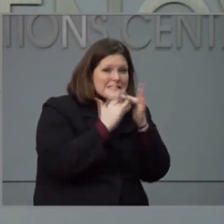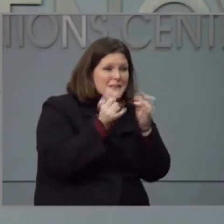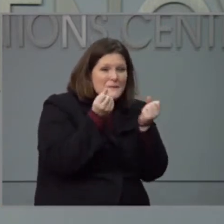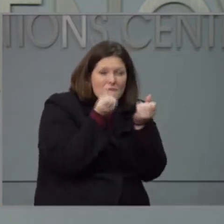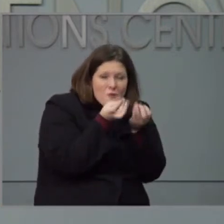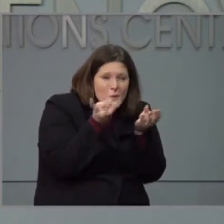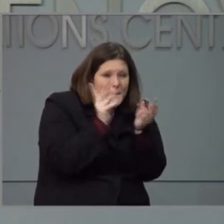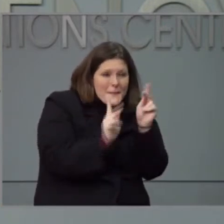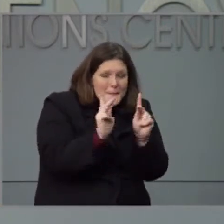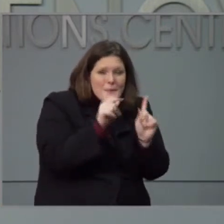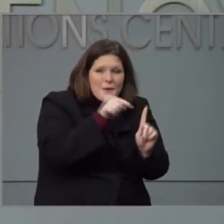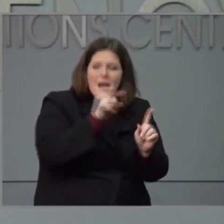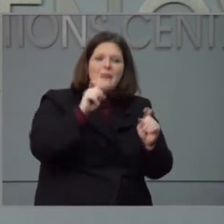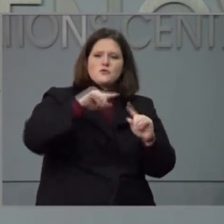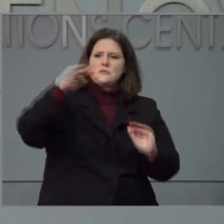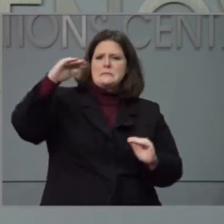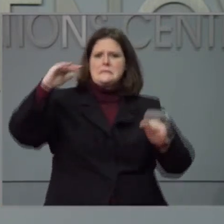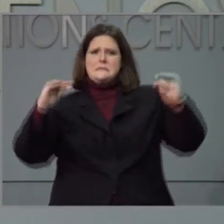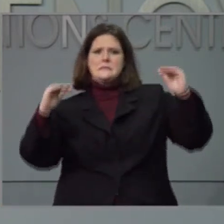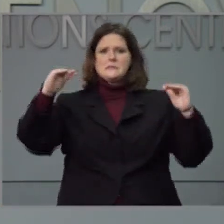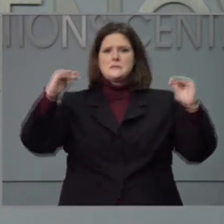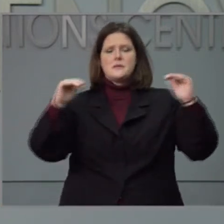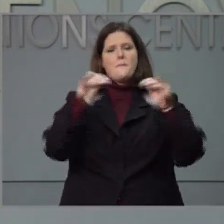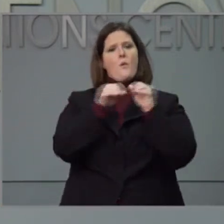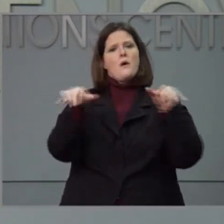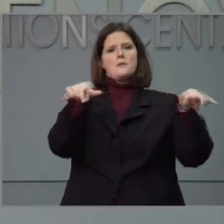level. Thanks.